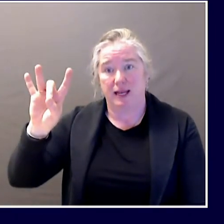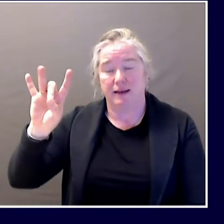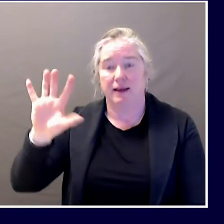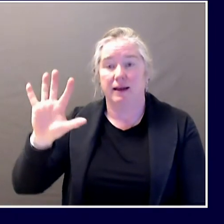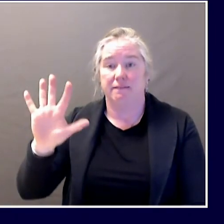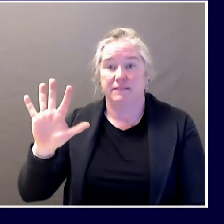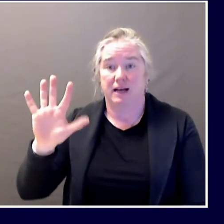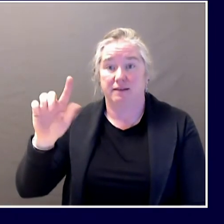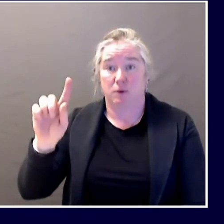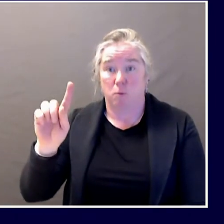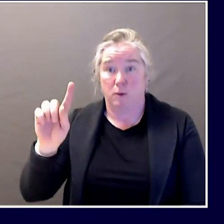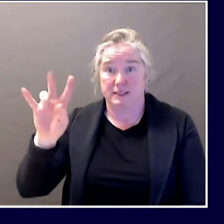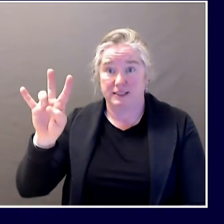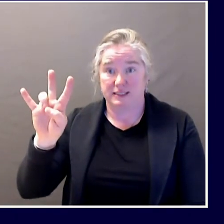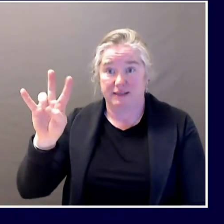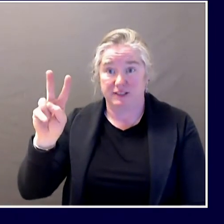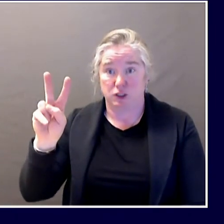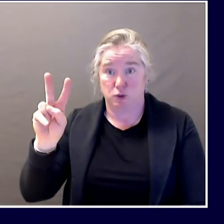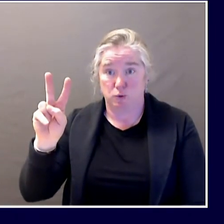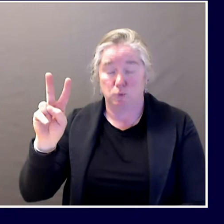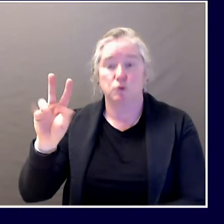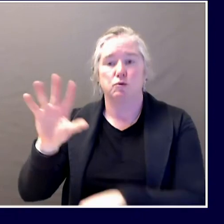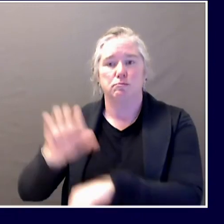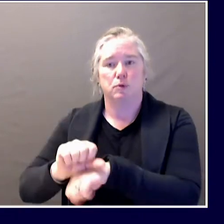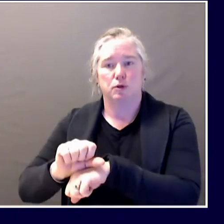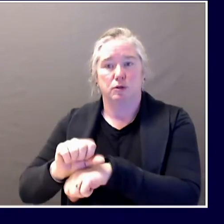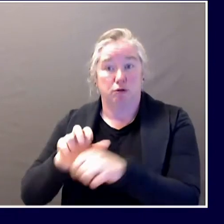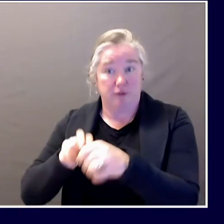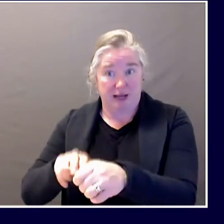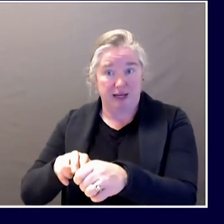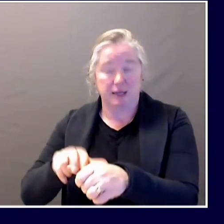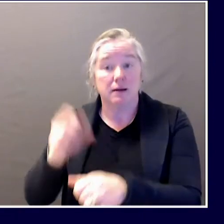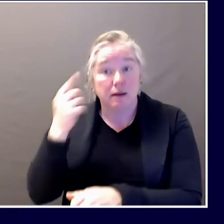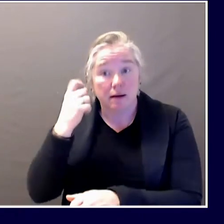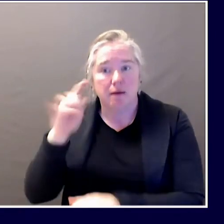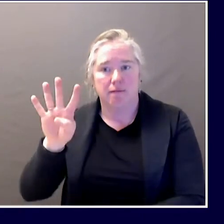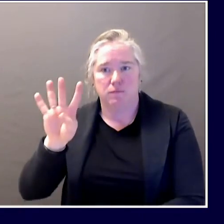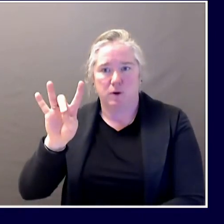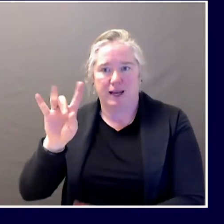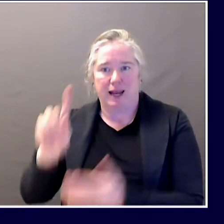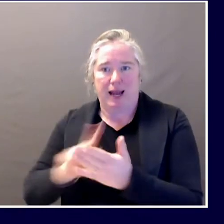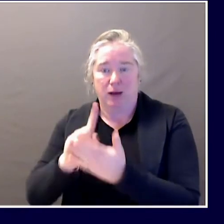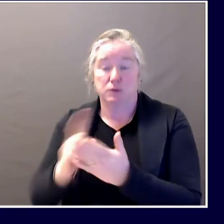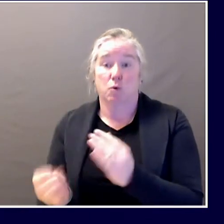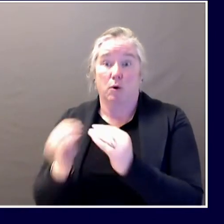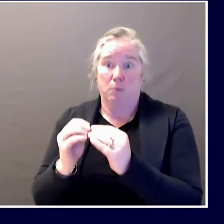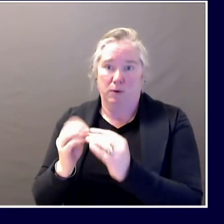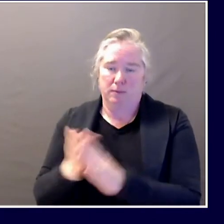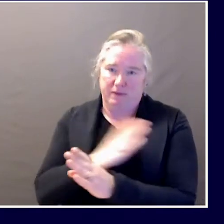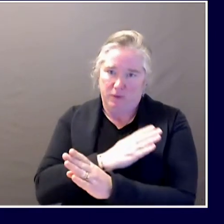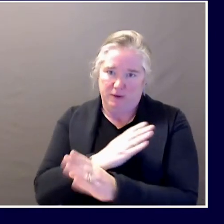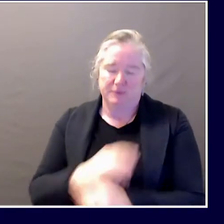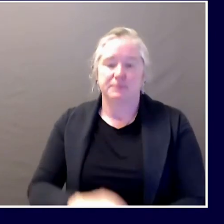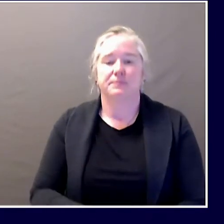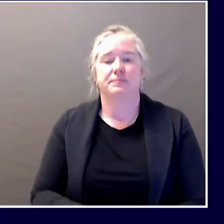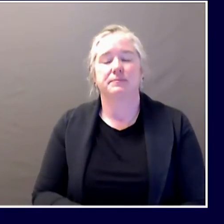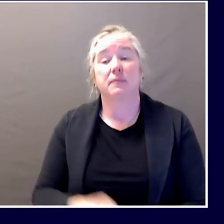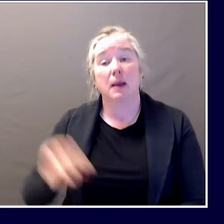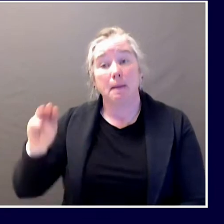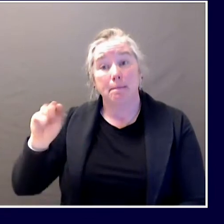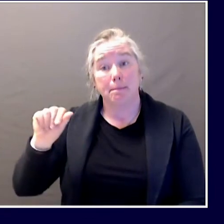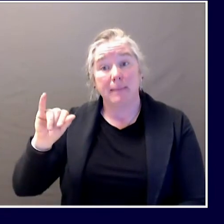1-855-608-5172 to reserve a ride. Individuals already eligible for rides through Maine Care should schedule rides as they usually